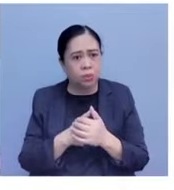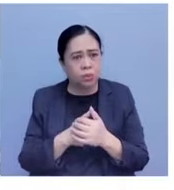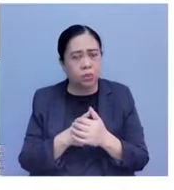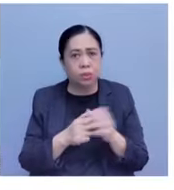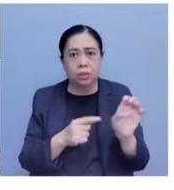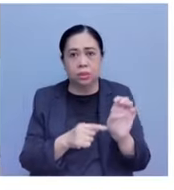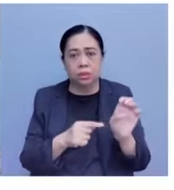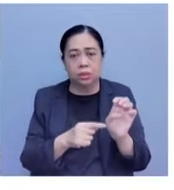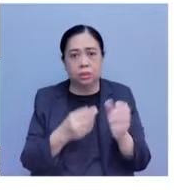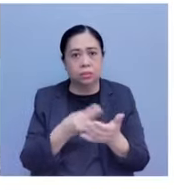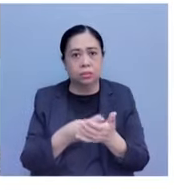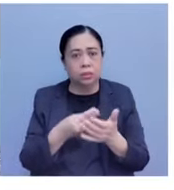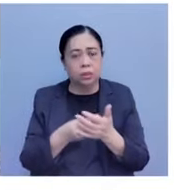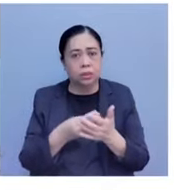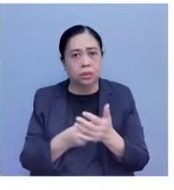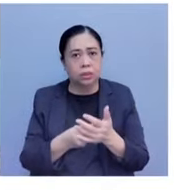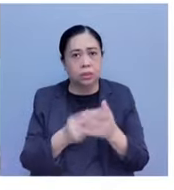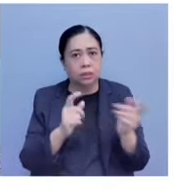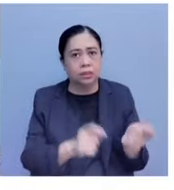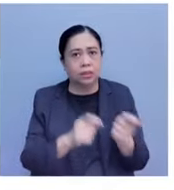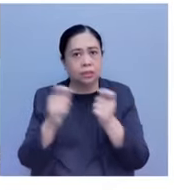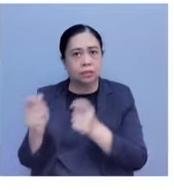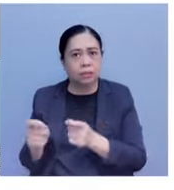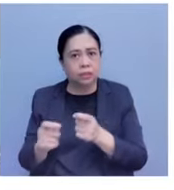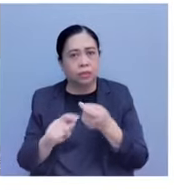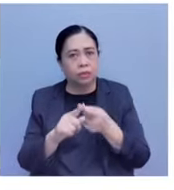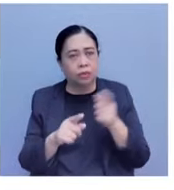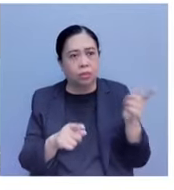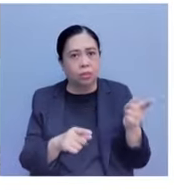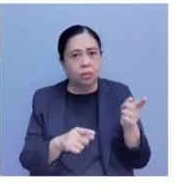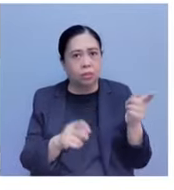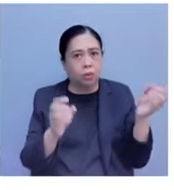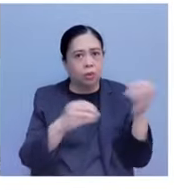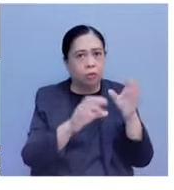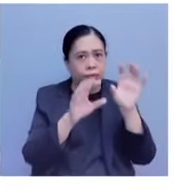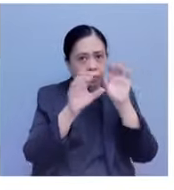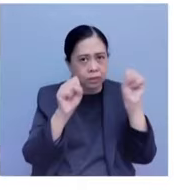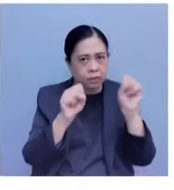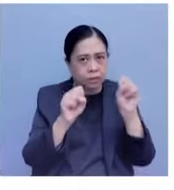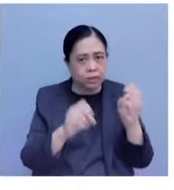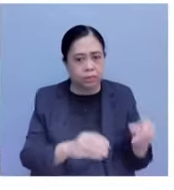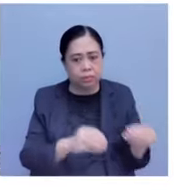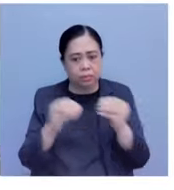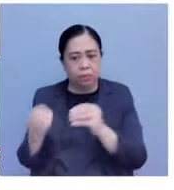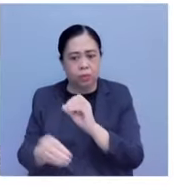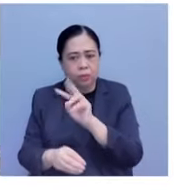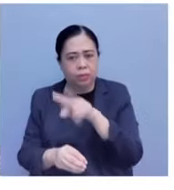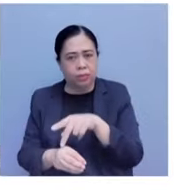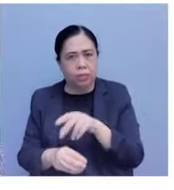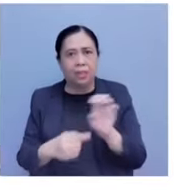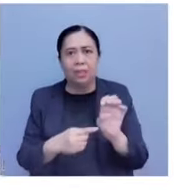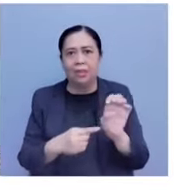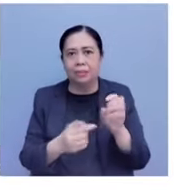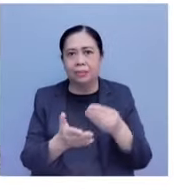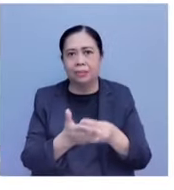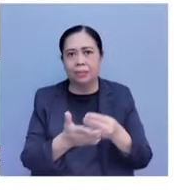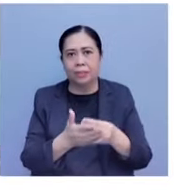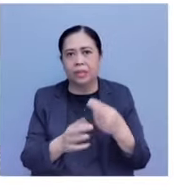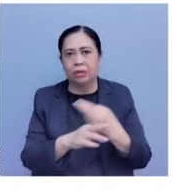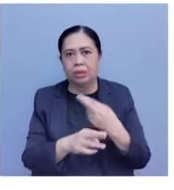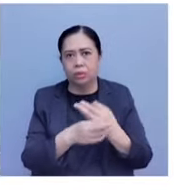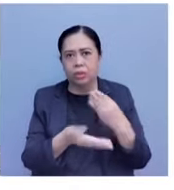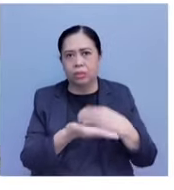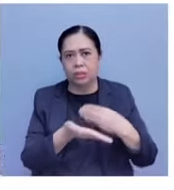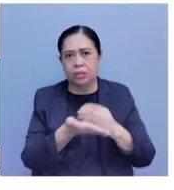contingent fund was transferred to the OVP confidential fund. These are contingent funds, Carmina, are regular